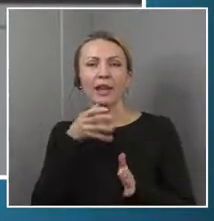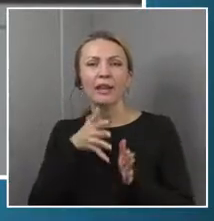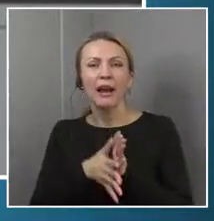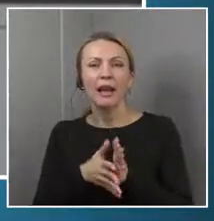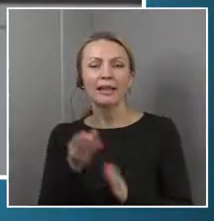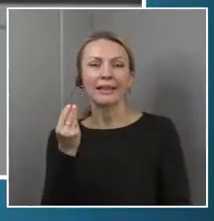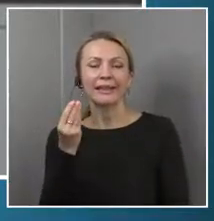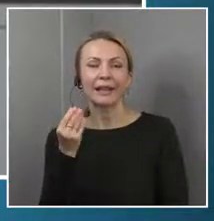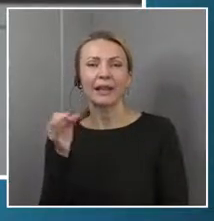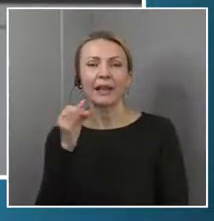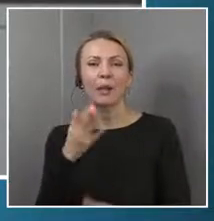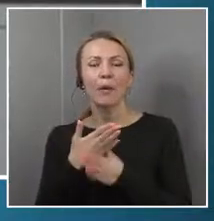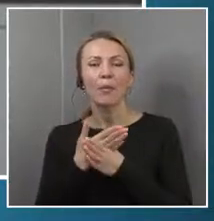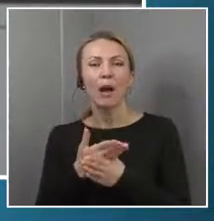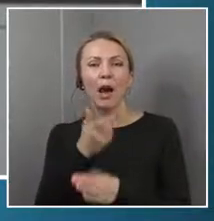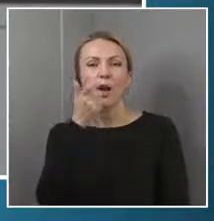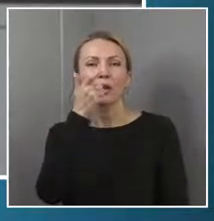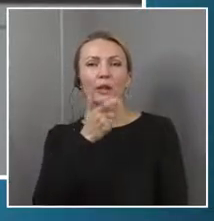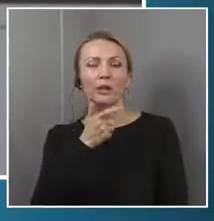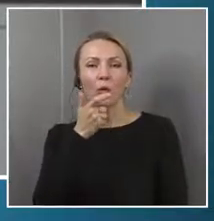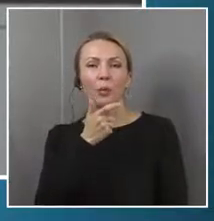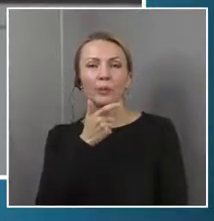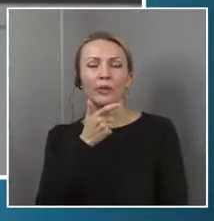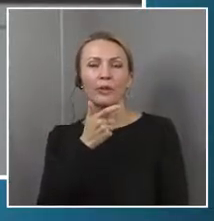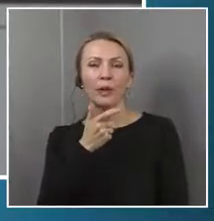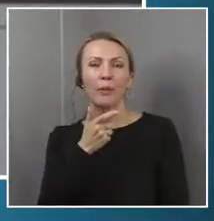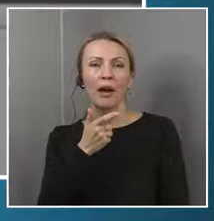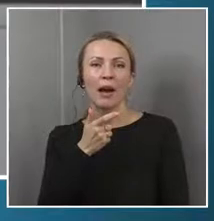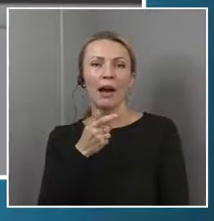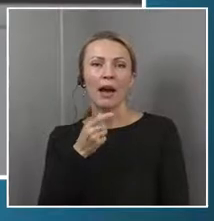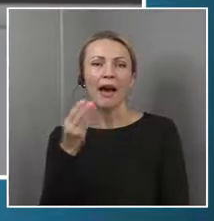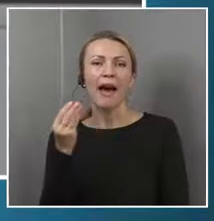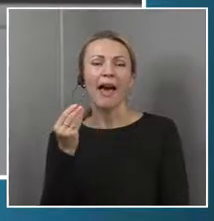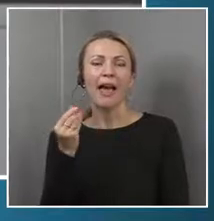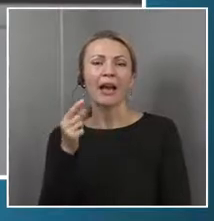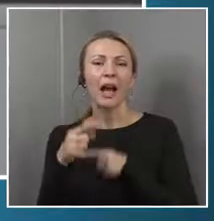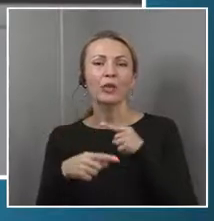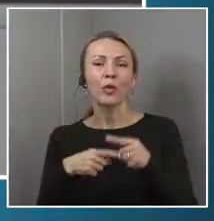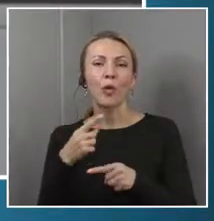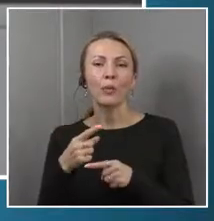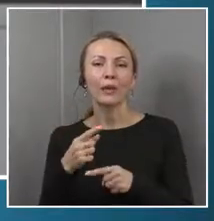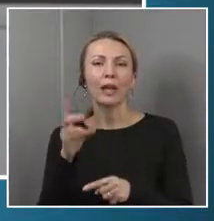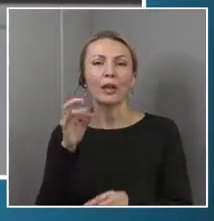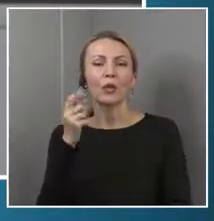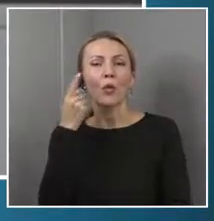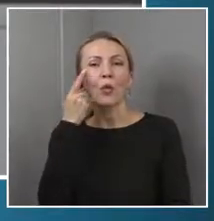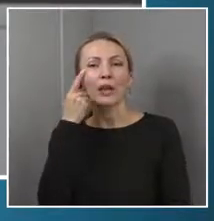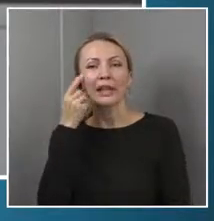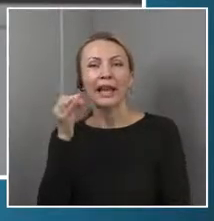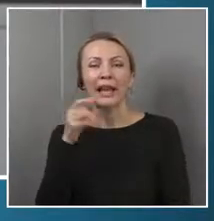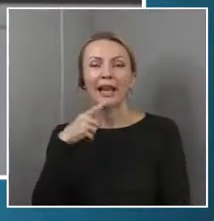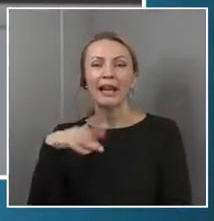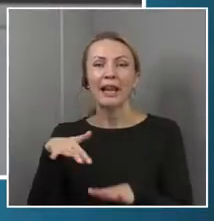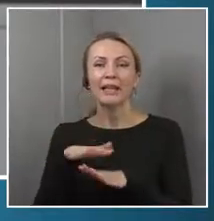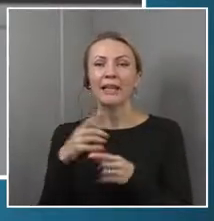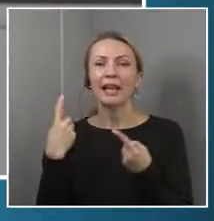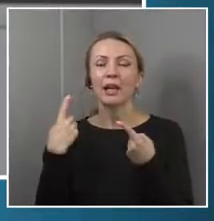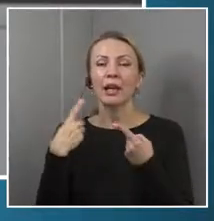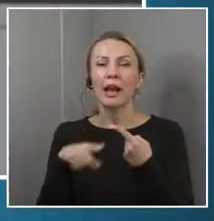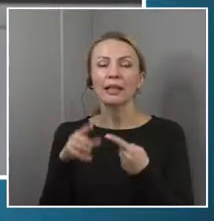represented in other countries, but I know that the Metropolitan Museum supports the national heritage.